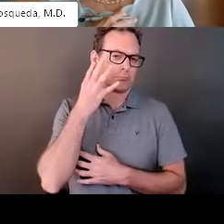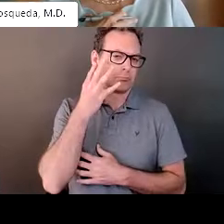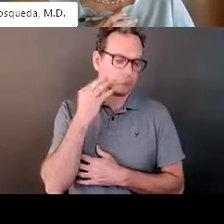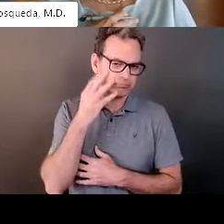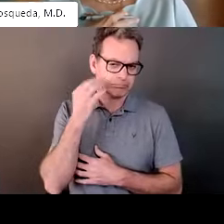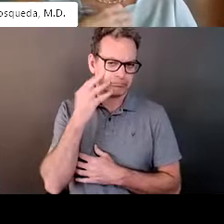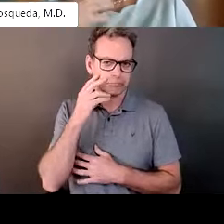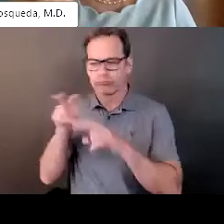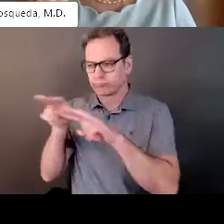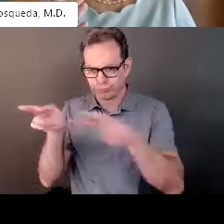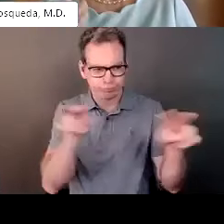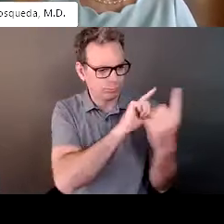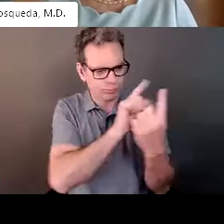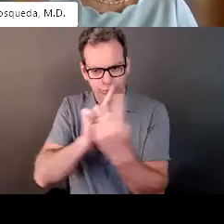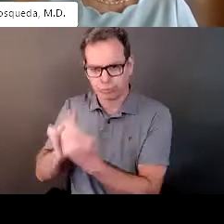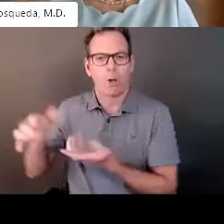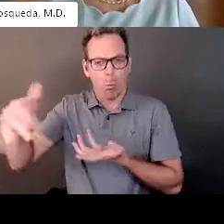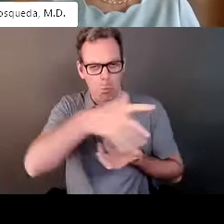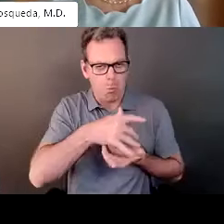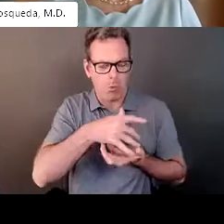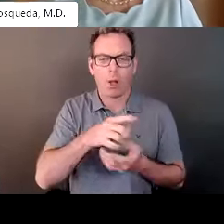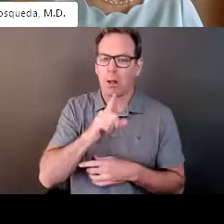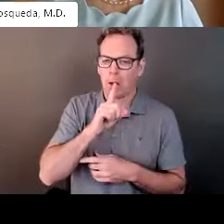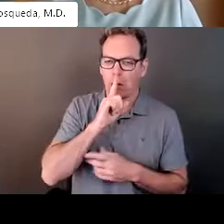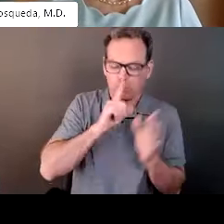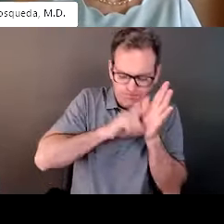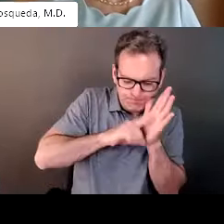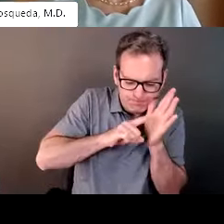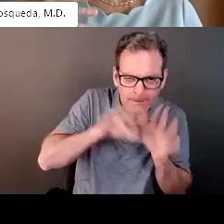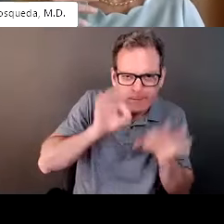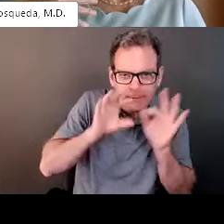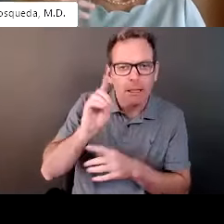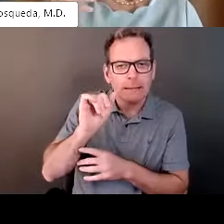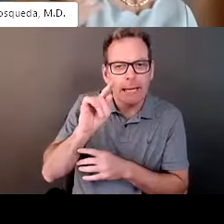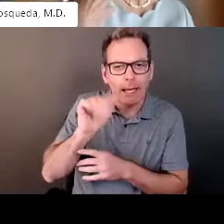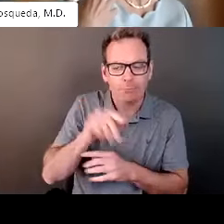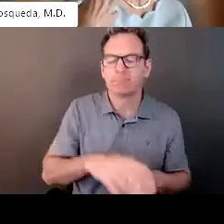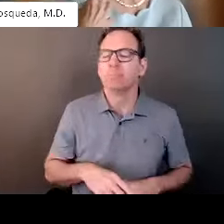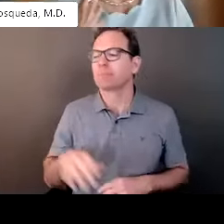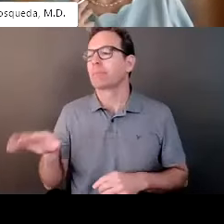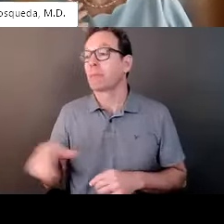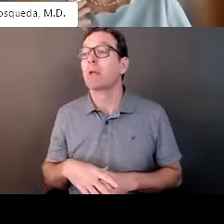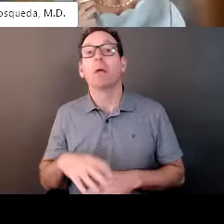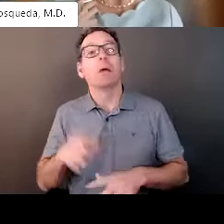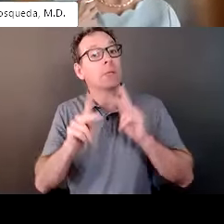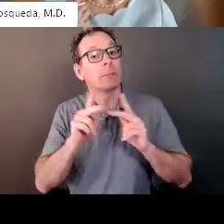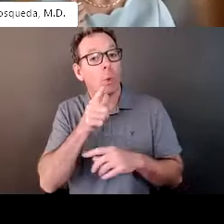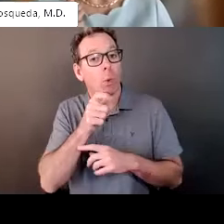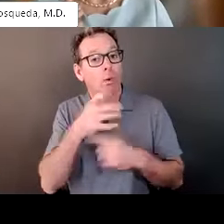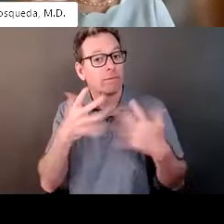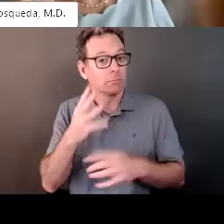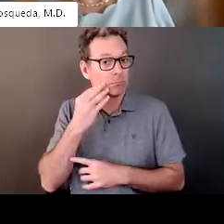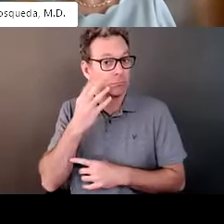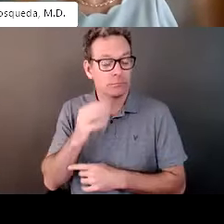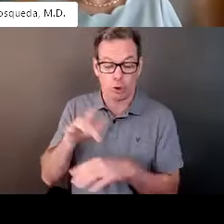of a dementia are very likely to be financially abused because they look good, but they're kind of easily